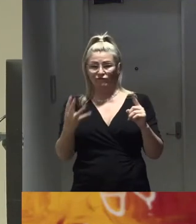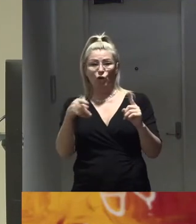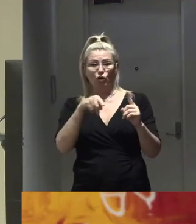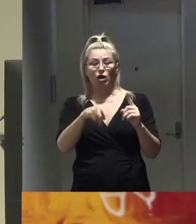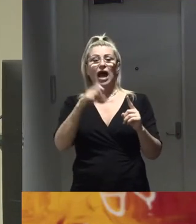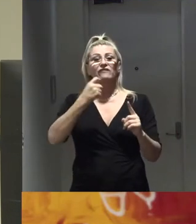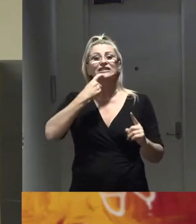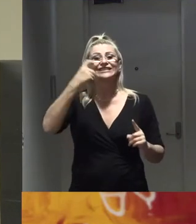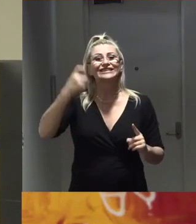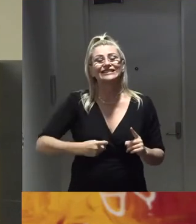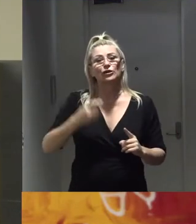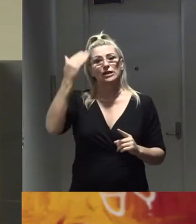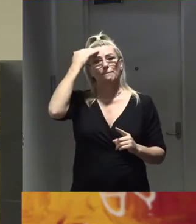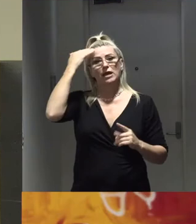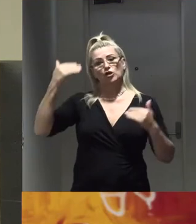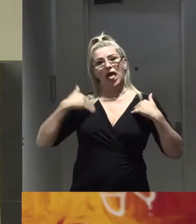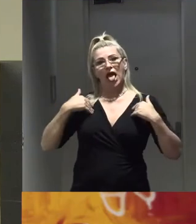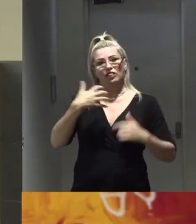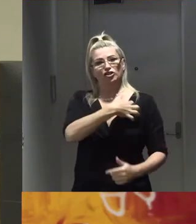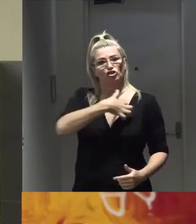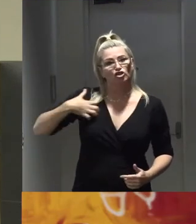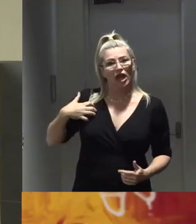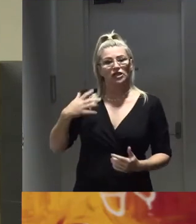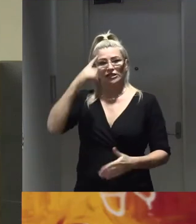serious mental health challenge in their lifetime.